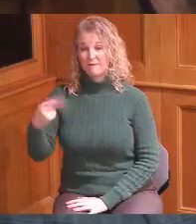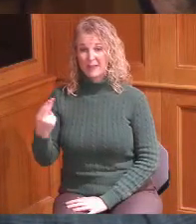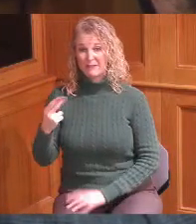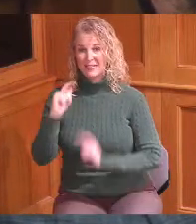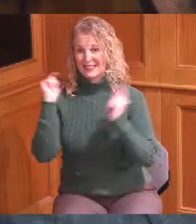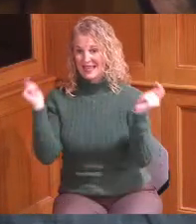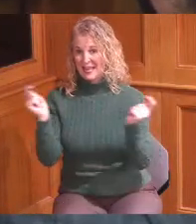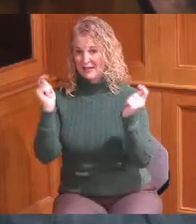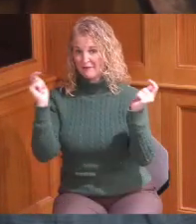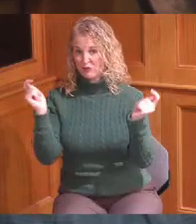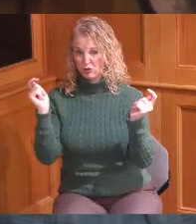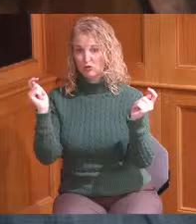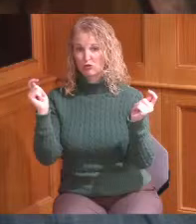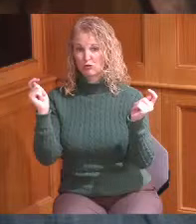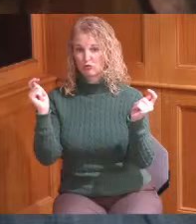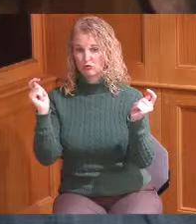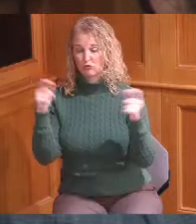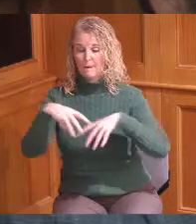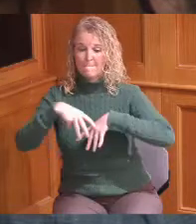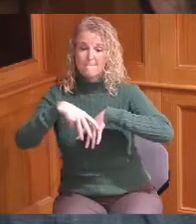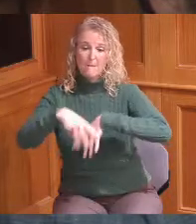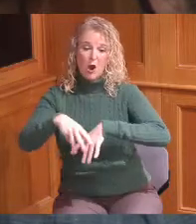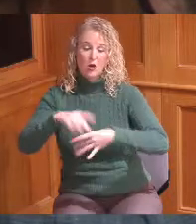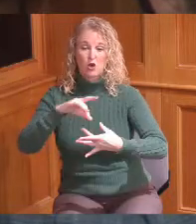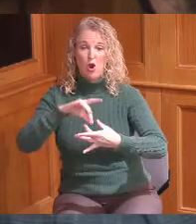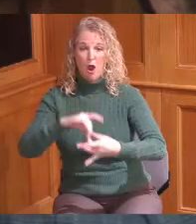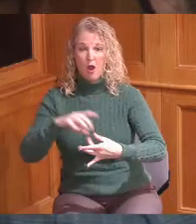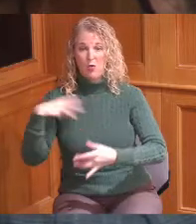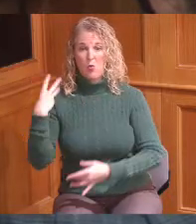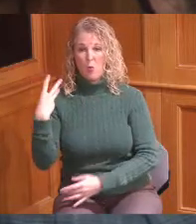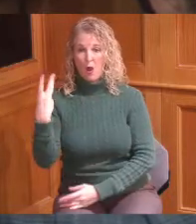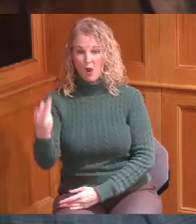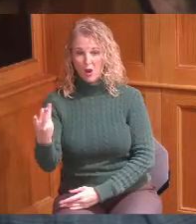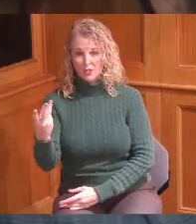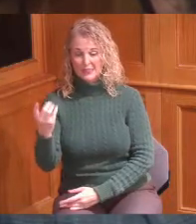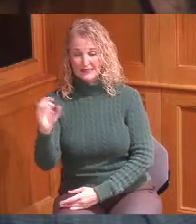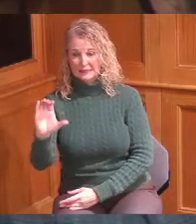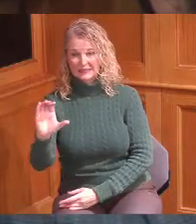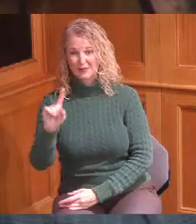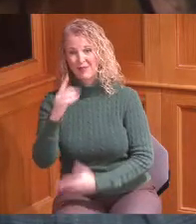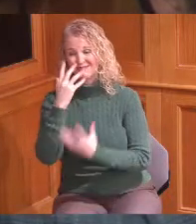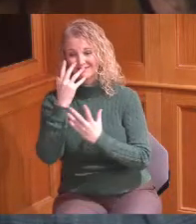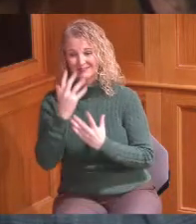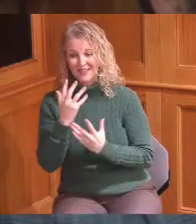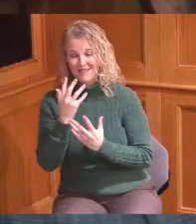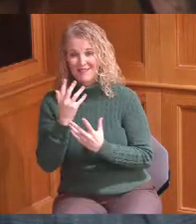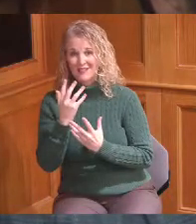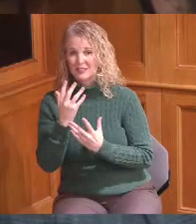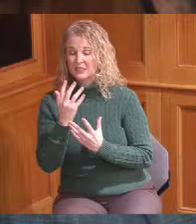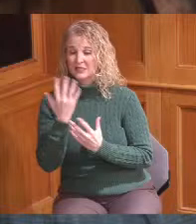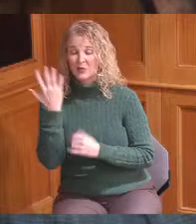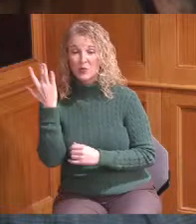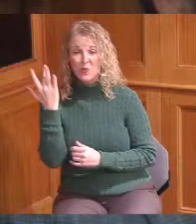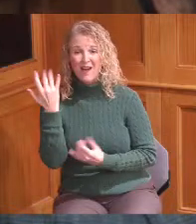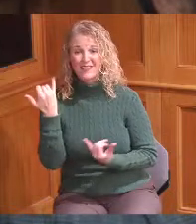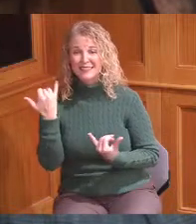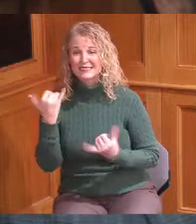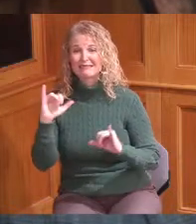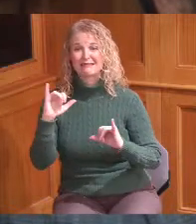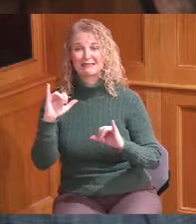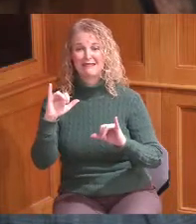of Dr. King's March on Washington. The sad part is we still are faced with issues